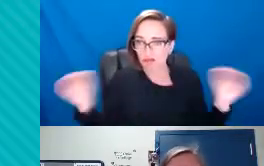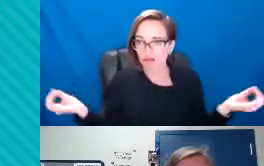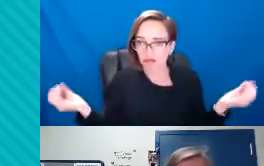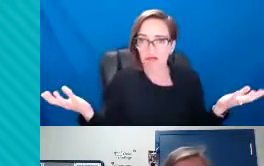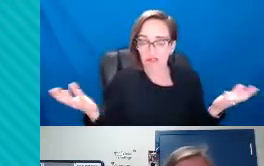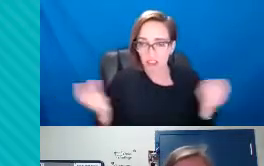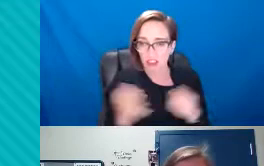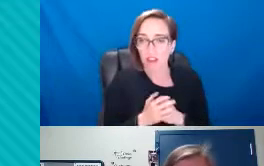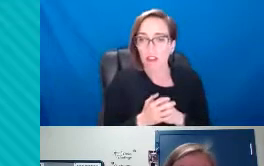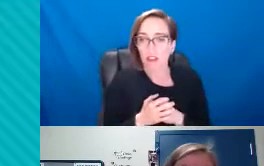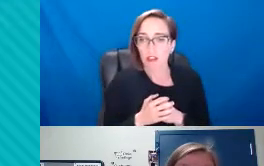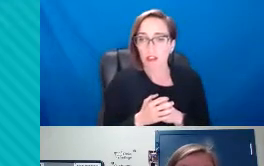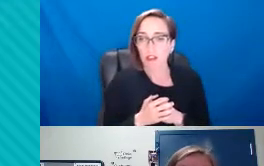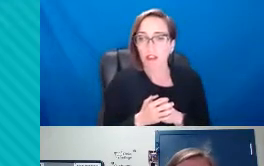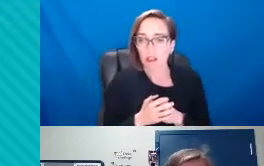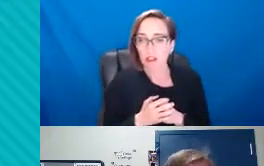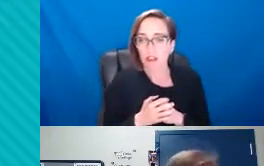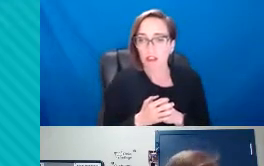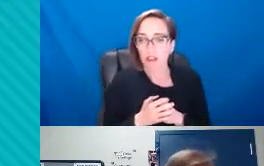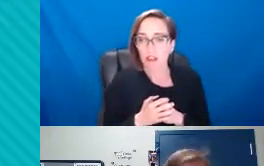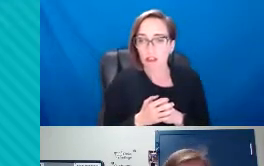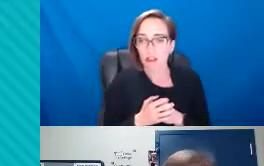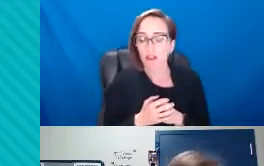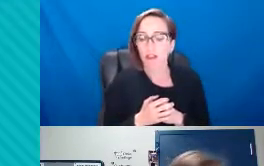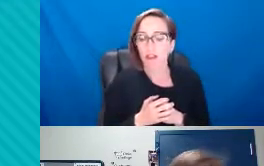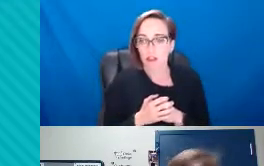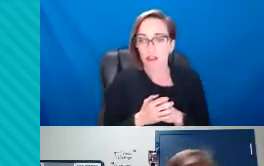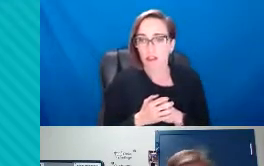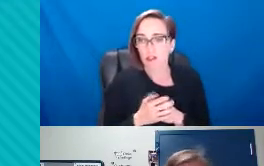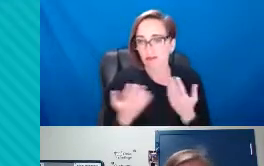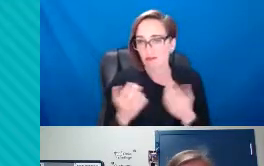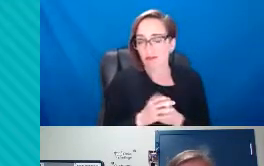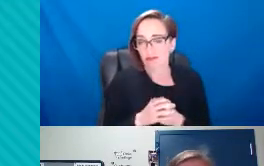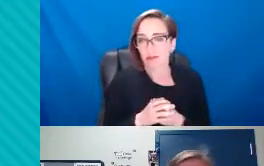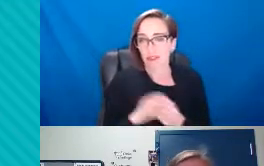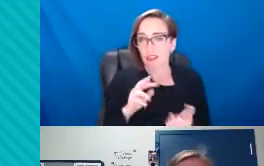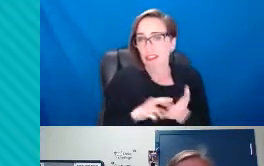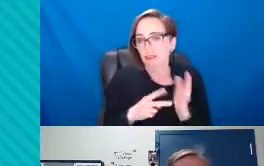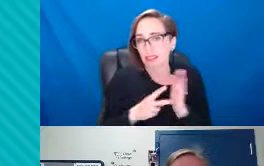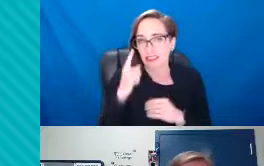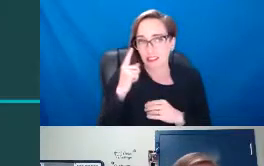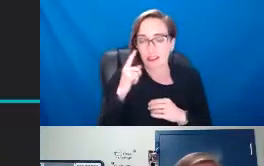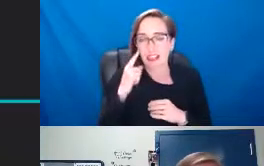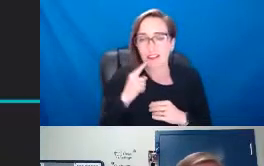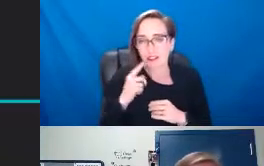structure away, that can make for a very unhappy individual.